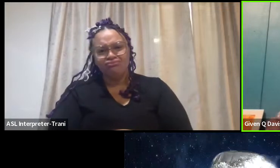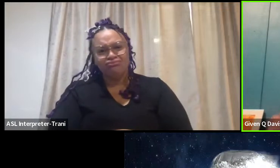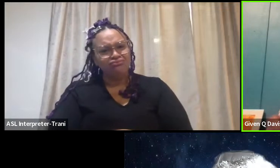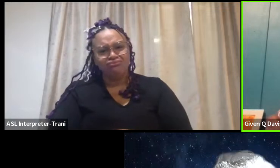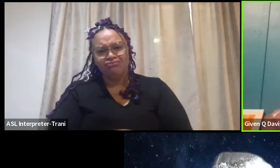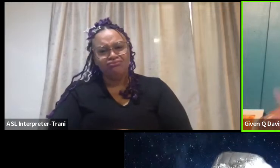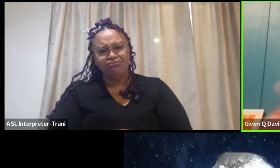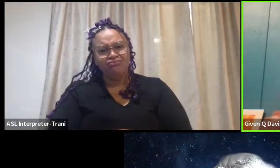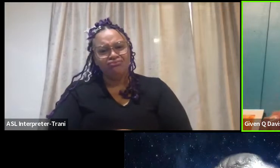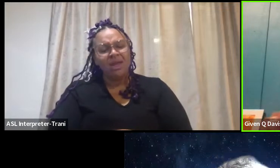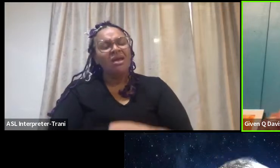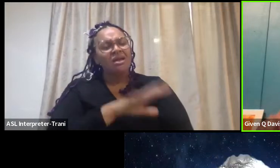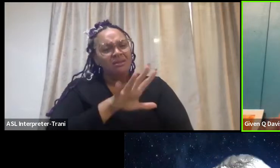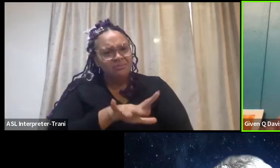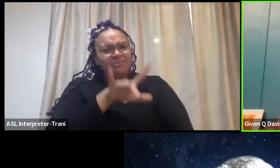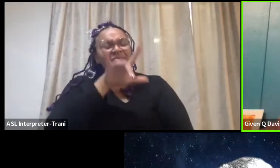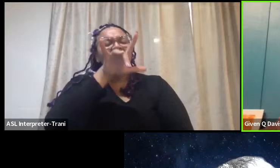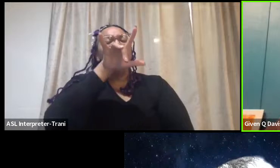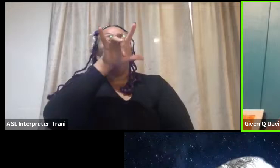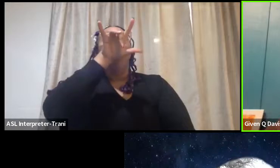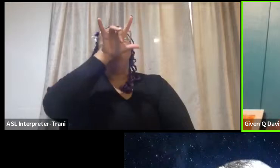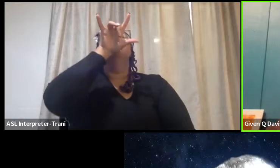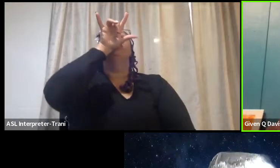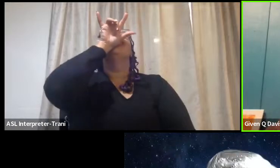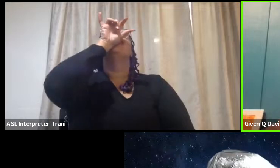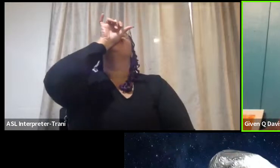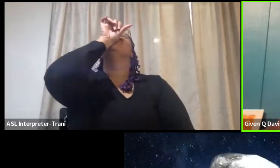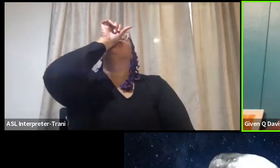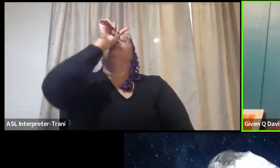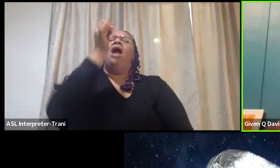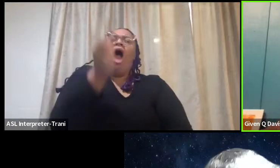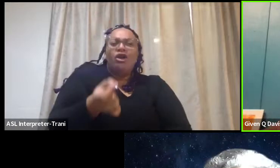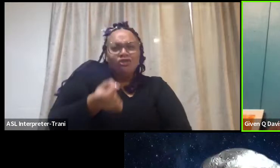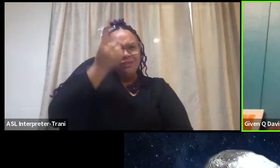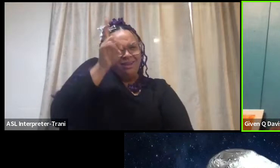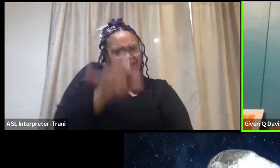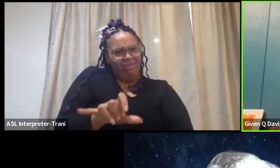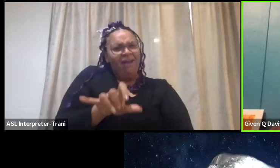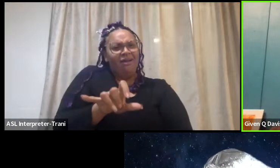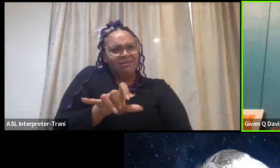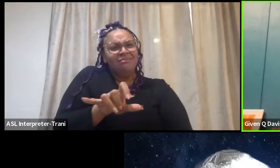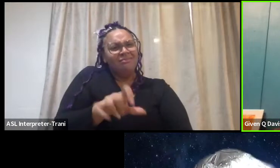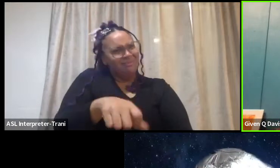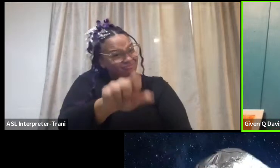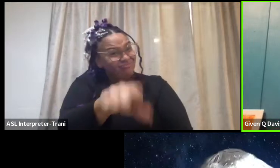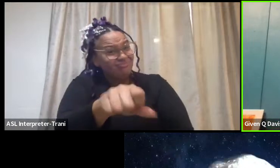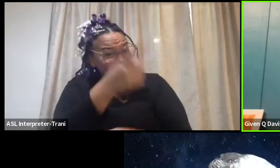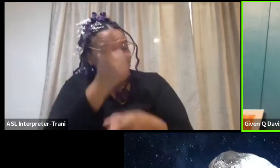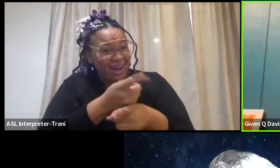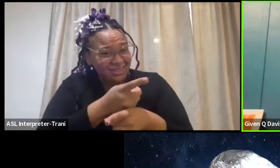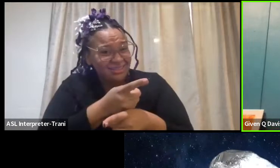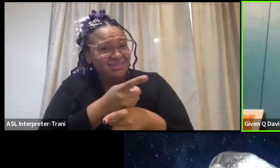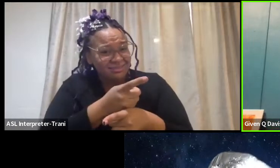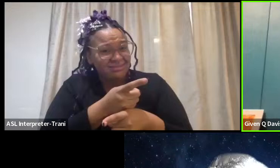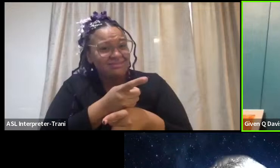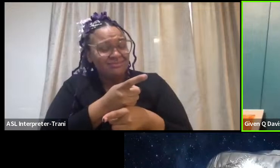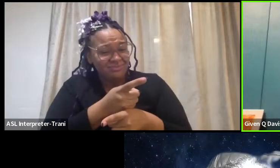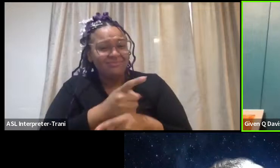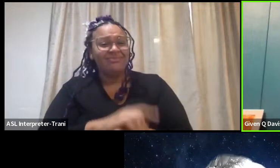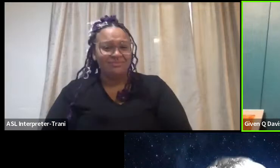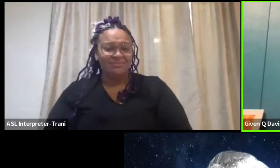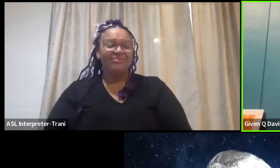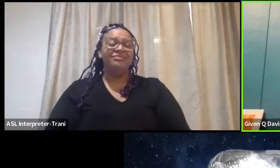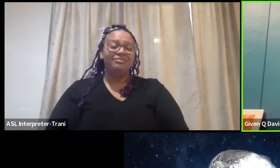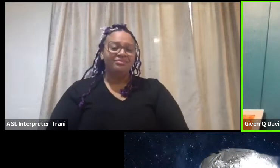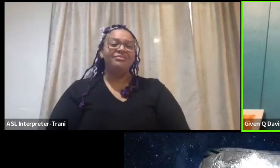Breathe that in. I feel like y'all need to breathe that in for a second, Aries, okay? Yeah. Yeah, yeah, yeah, yeah, yeah. So